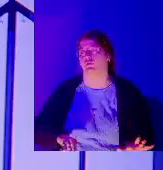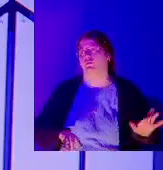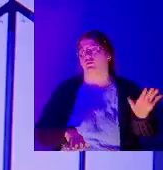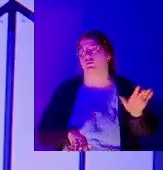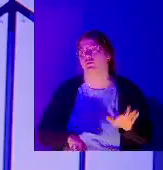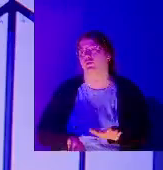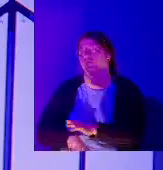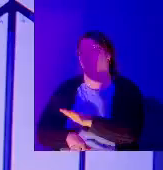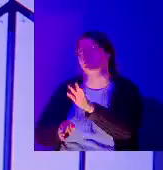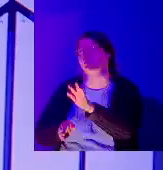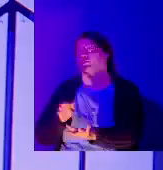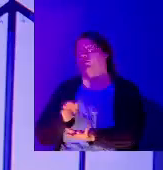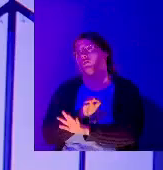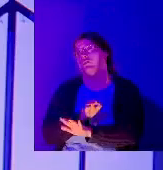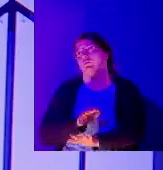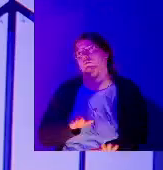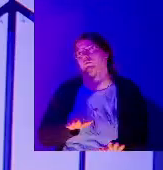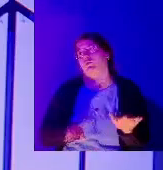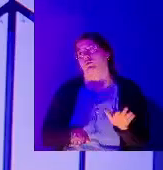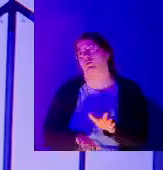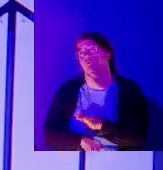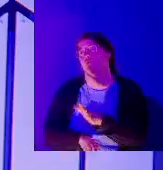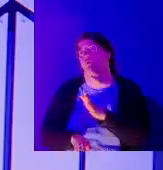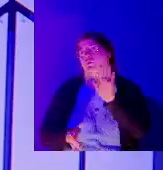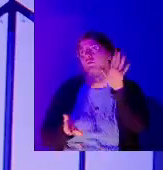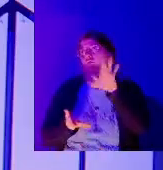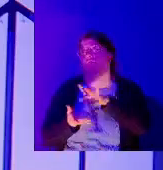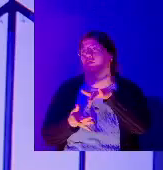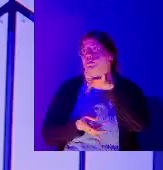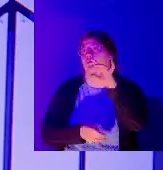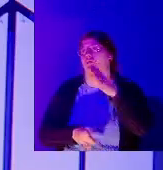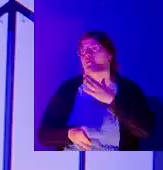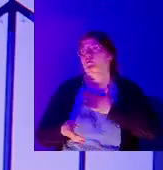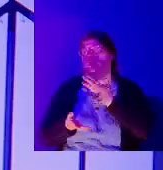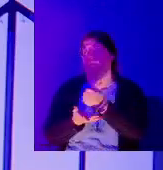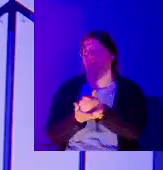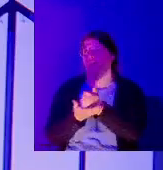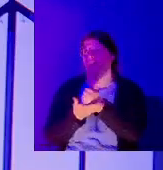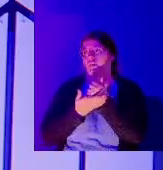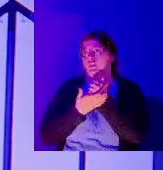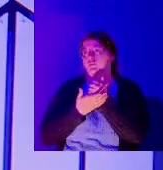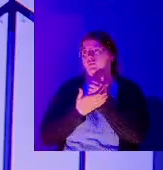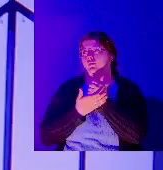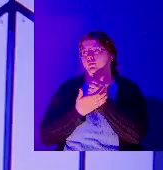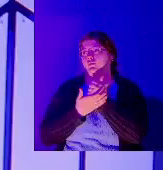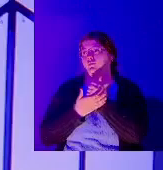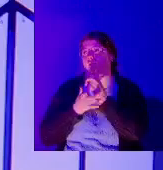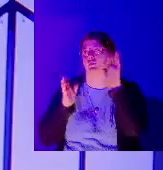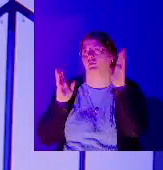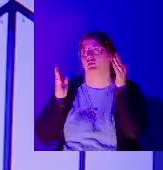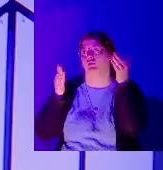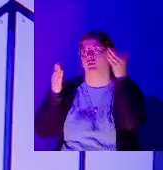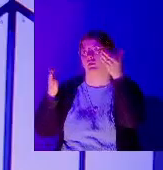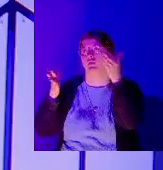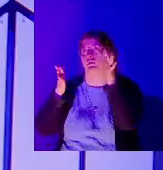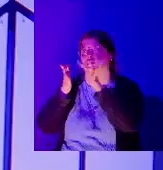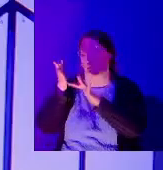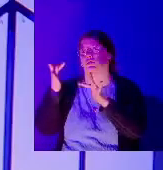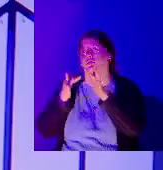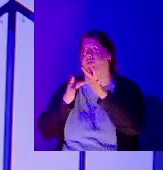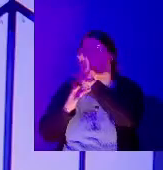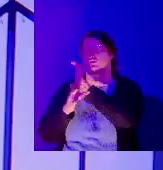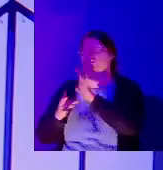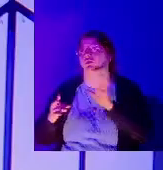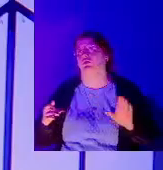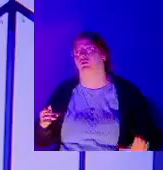Your spirit is my help. He'll fix my eyes on